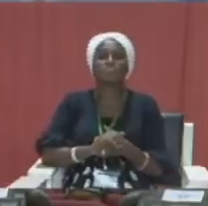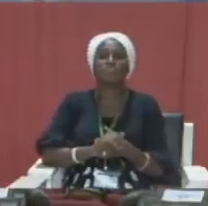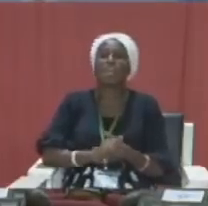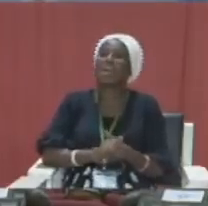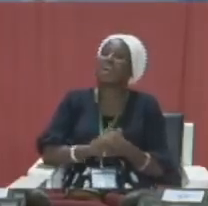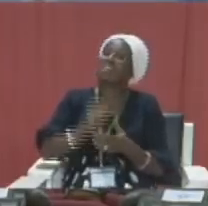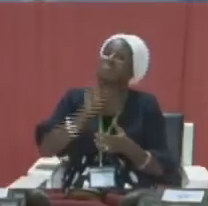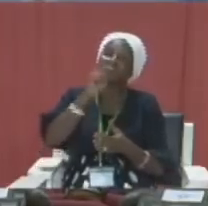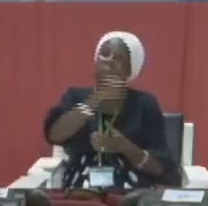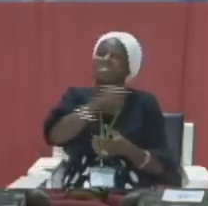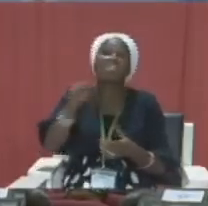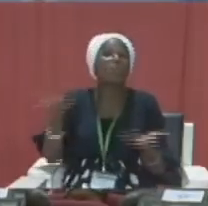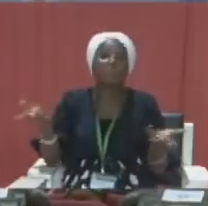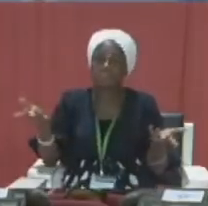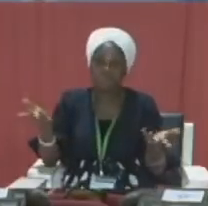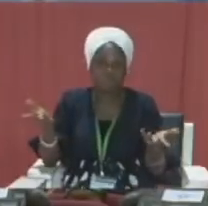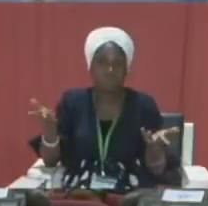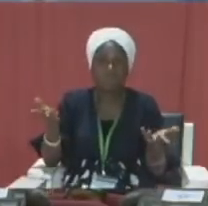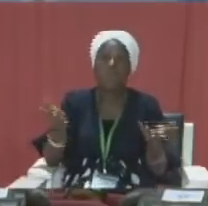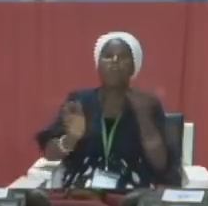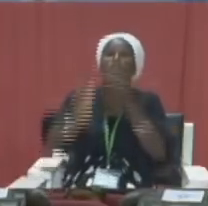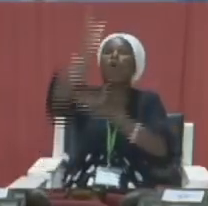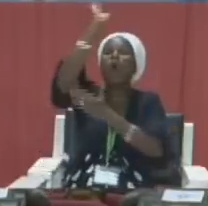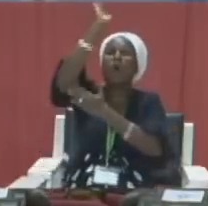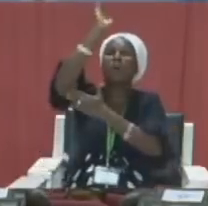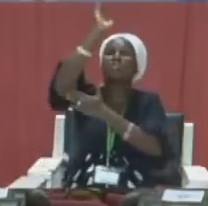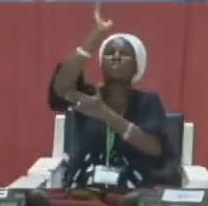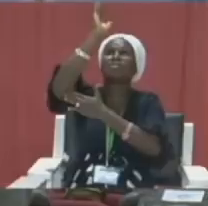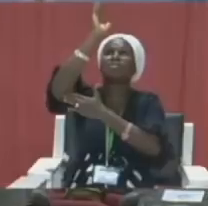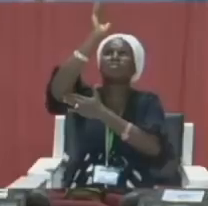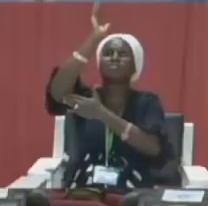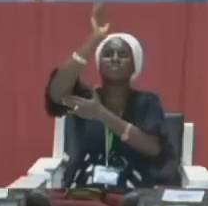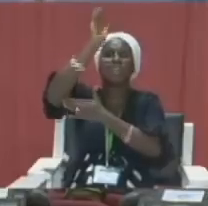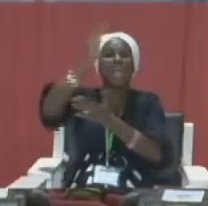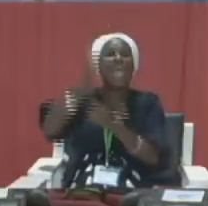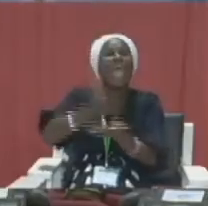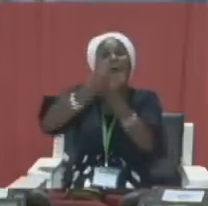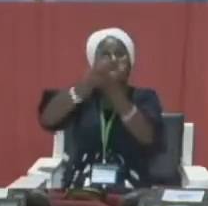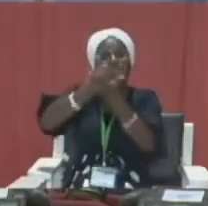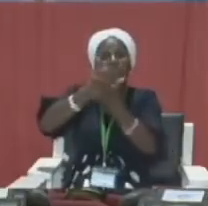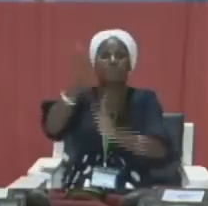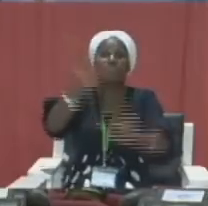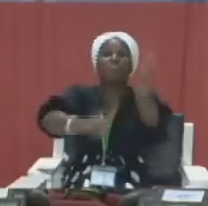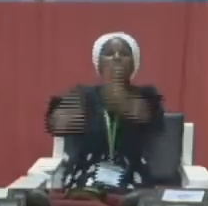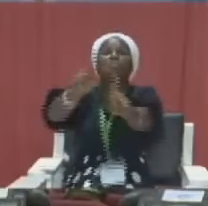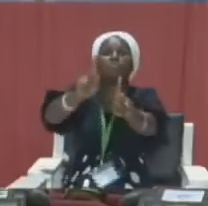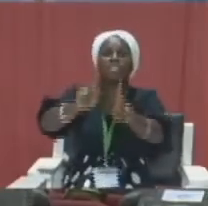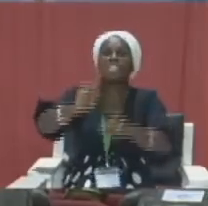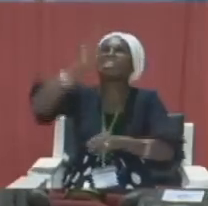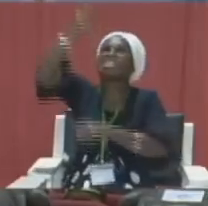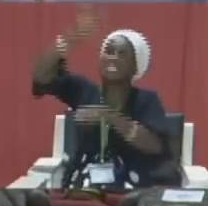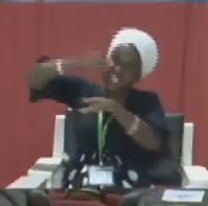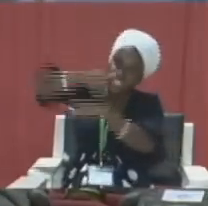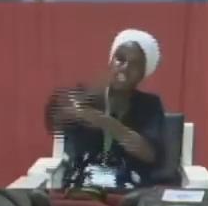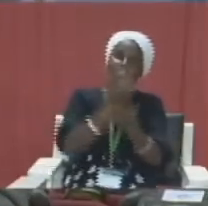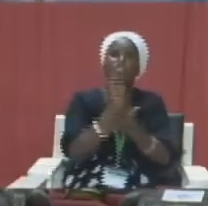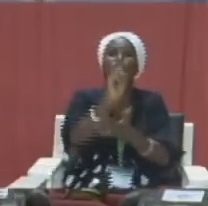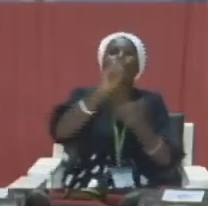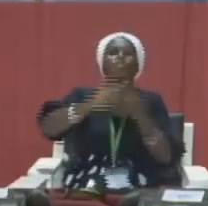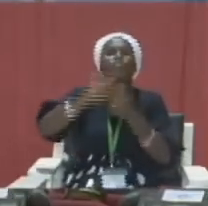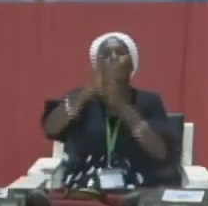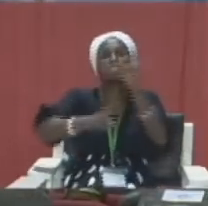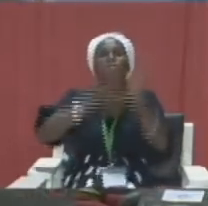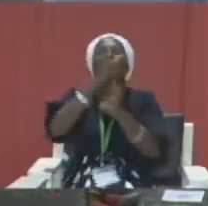Therefore, God, in helping mankind, sent somebody into the world